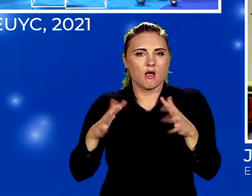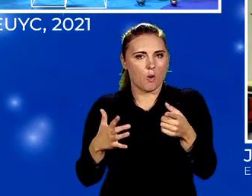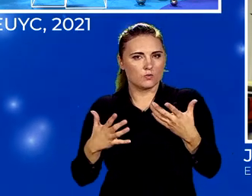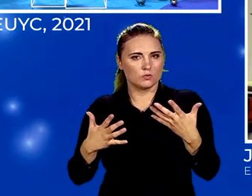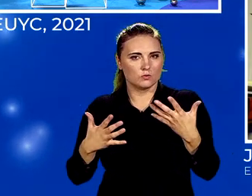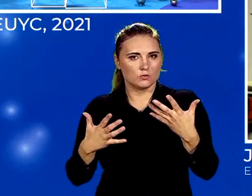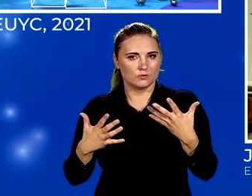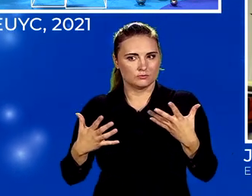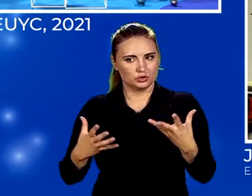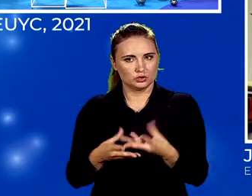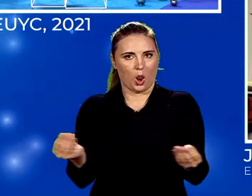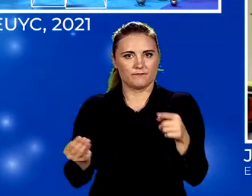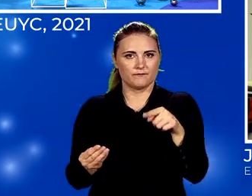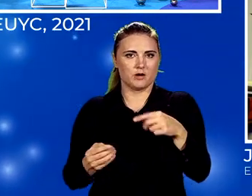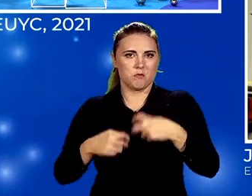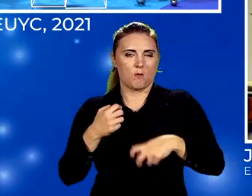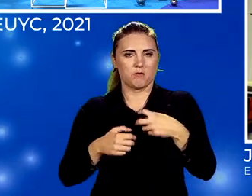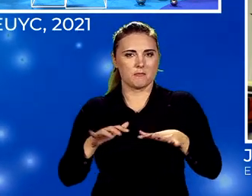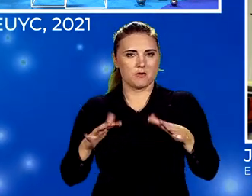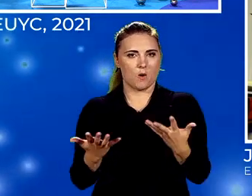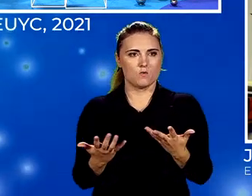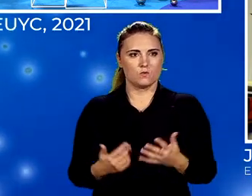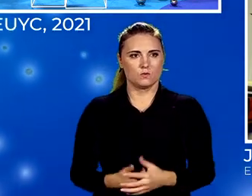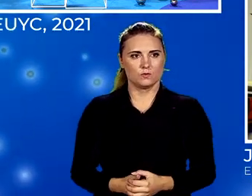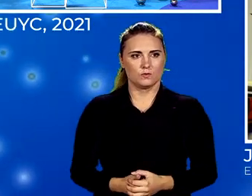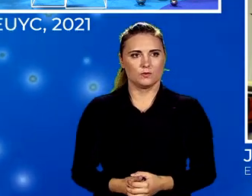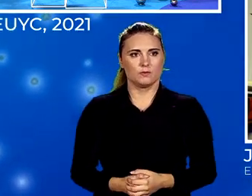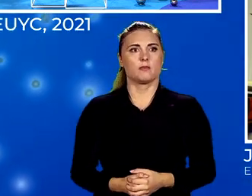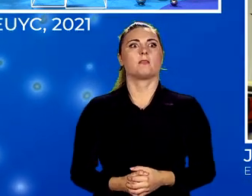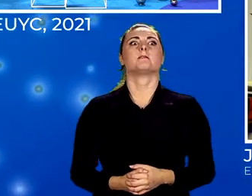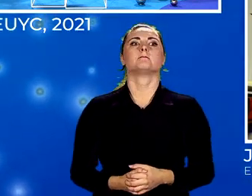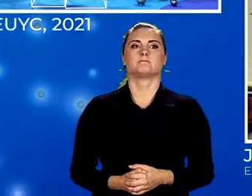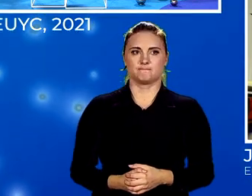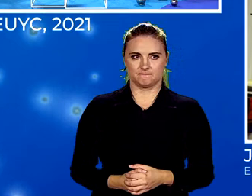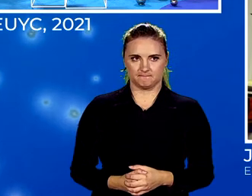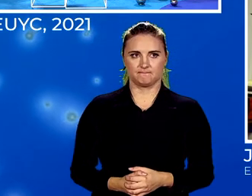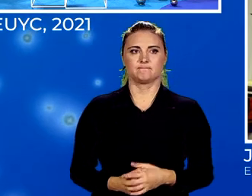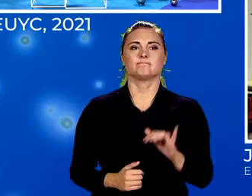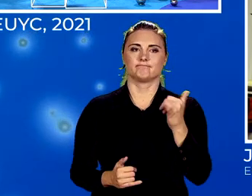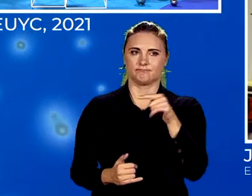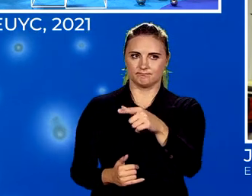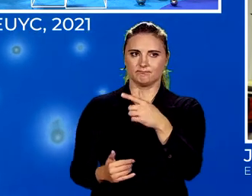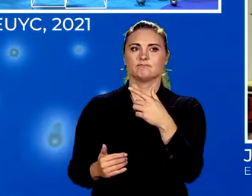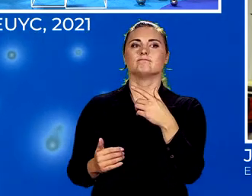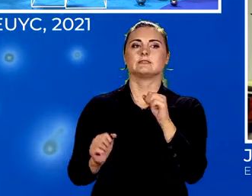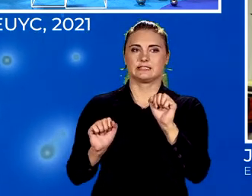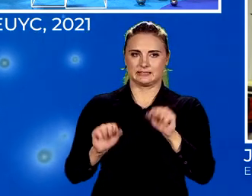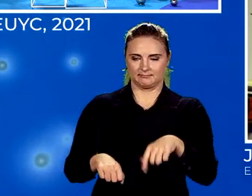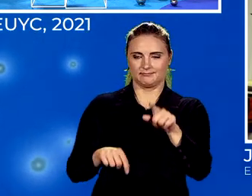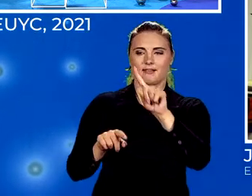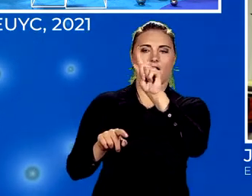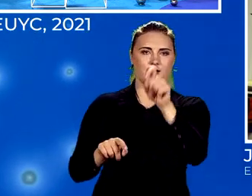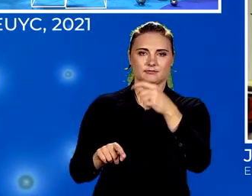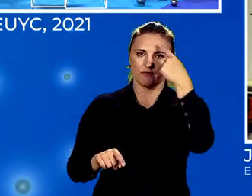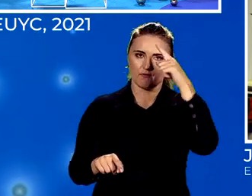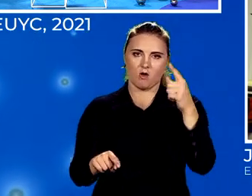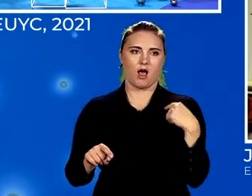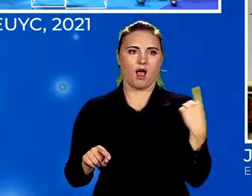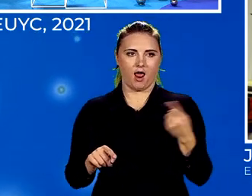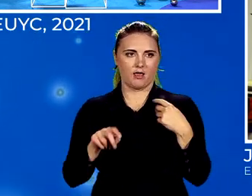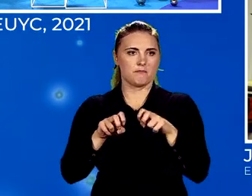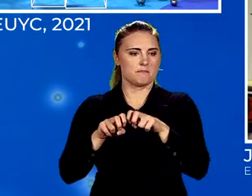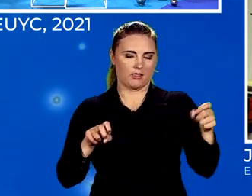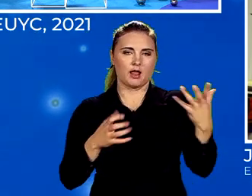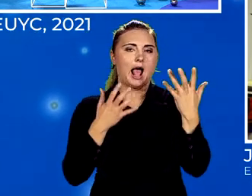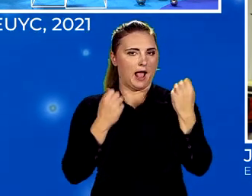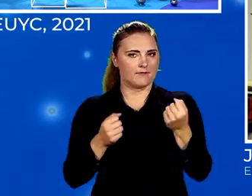Thank you very much, Damiana. This is also the question that all our guests can get ready for a round of a quick answers. And then I'll also take